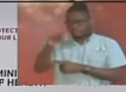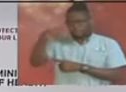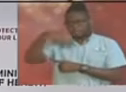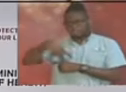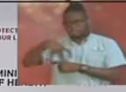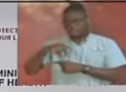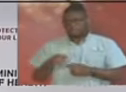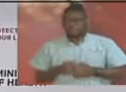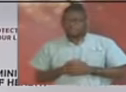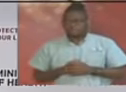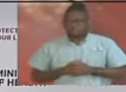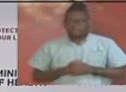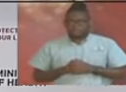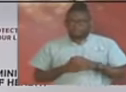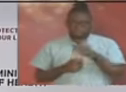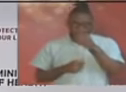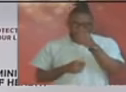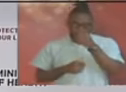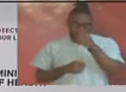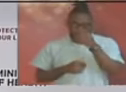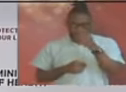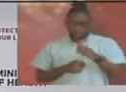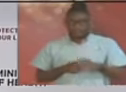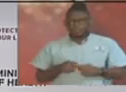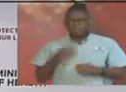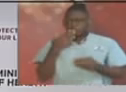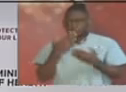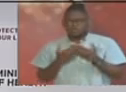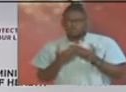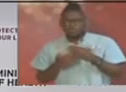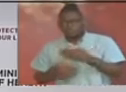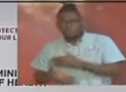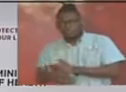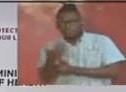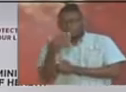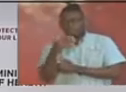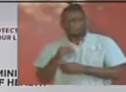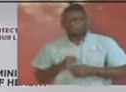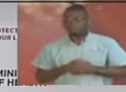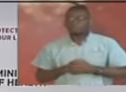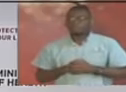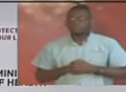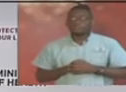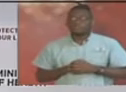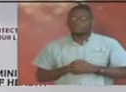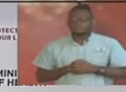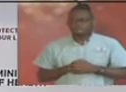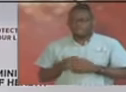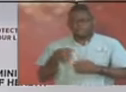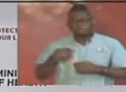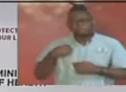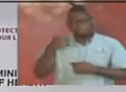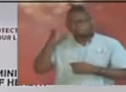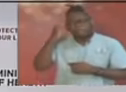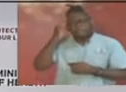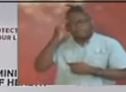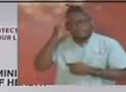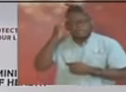morning. Priya Bihari, AZPnews.com. I think that Fiola and Crystal sort